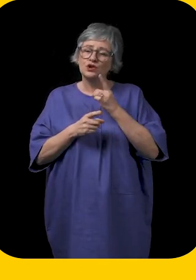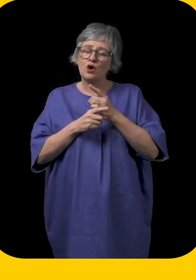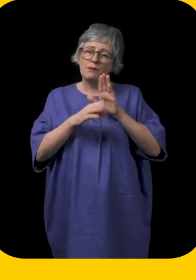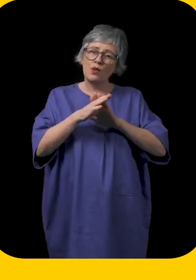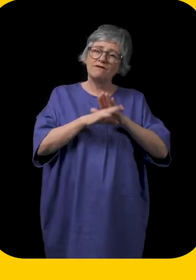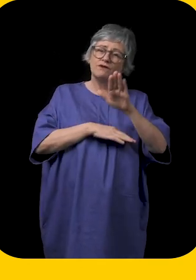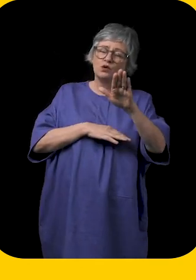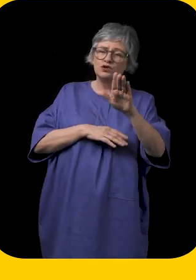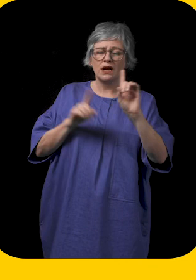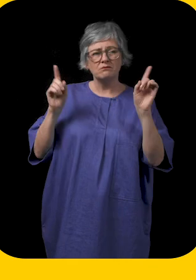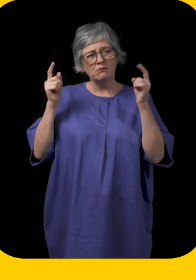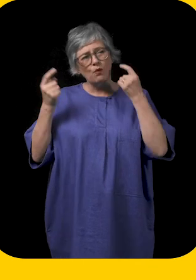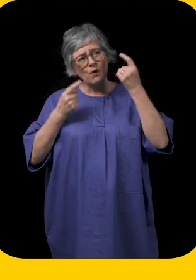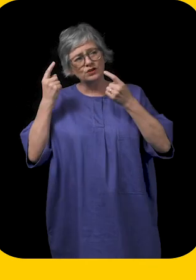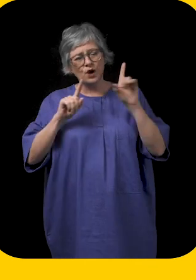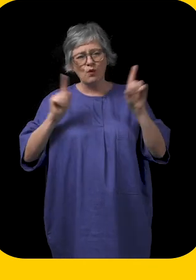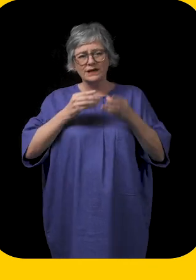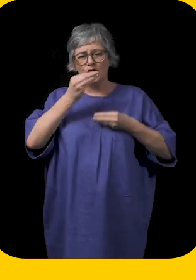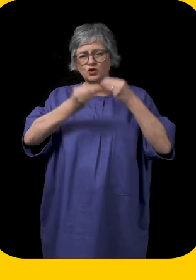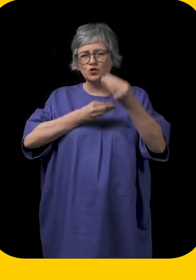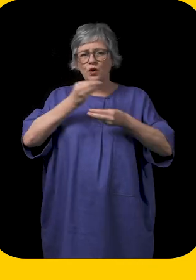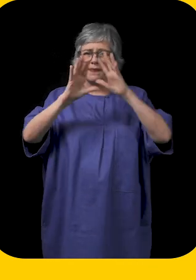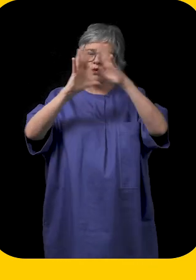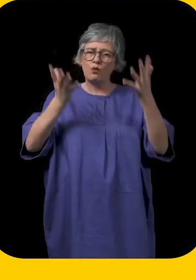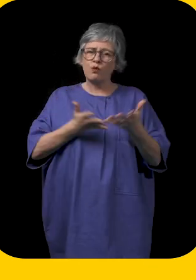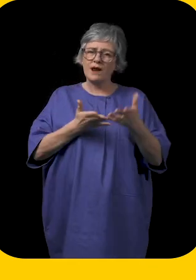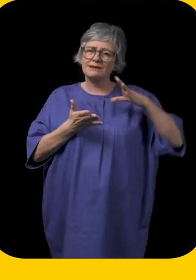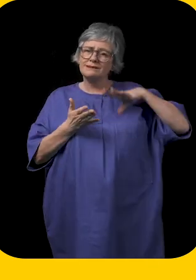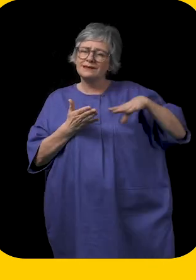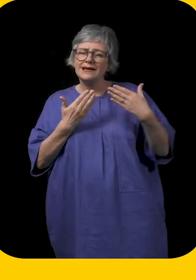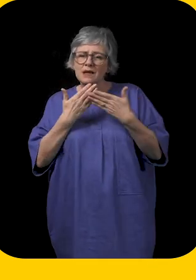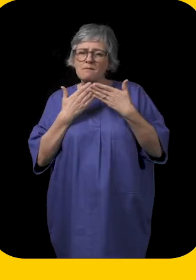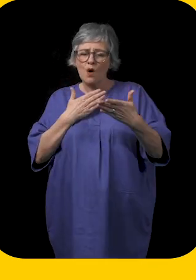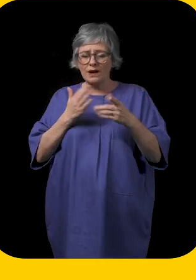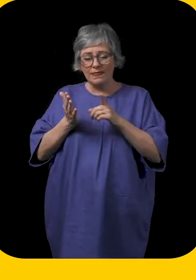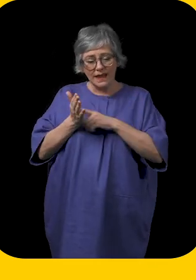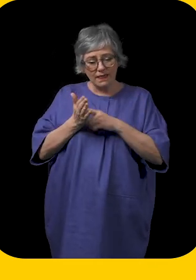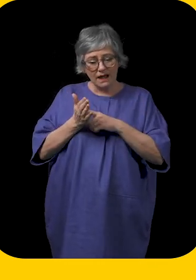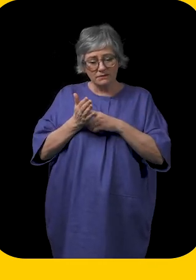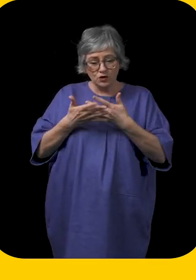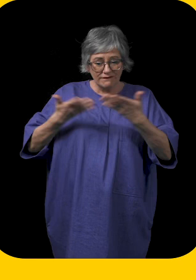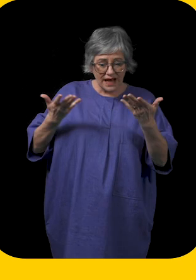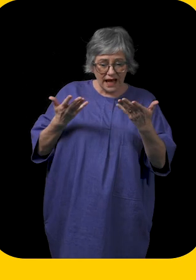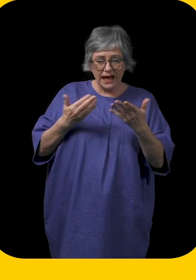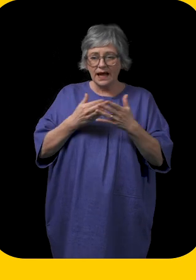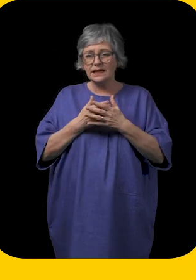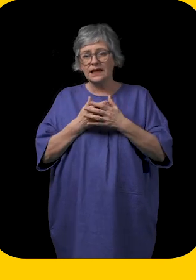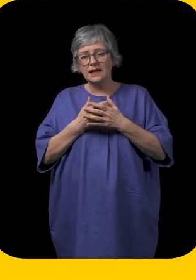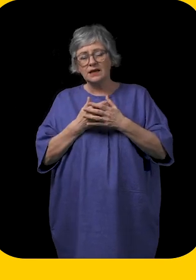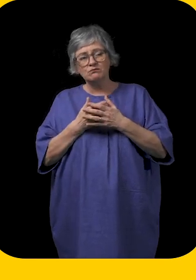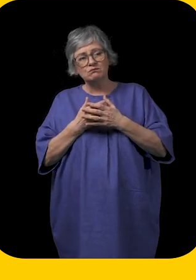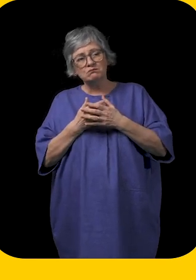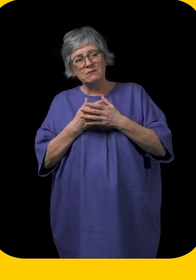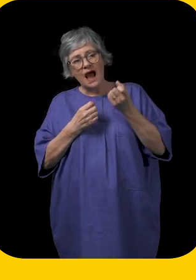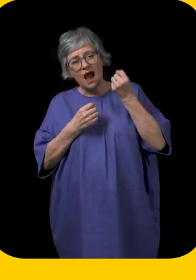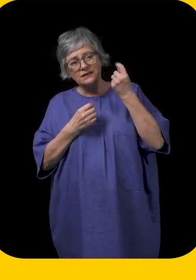Really like that. Mm. So as we're talking a lot about the future, I'm wondering, what kind of stories do you think the world needs more of in the future? Leila,